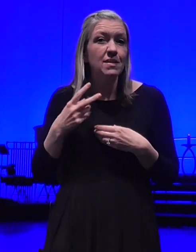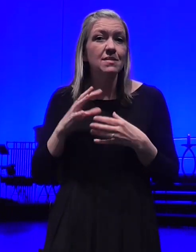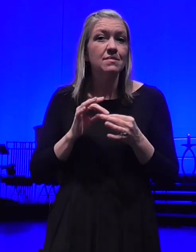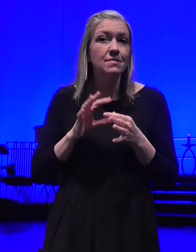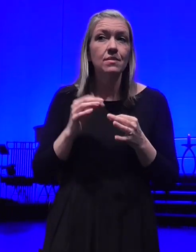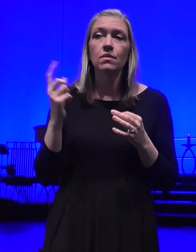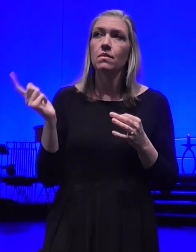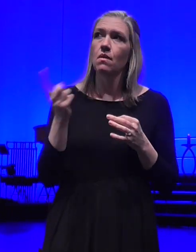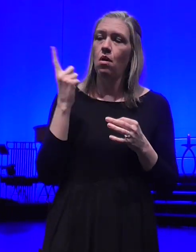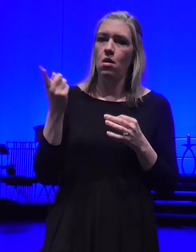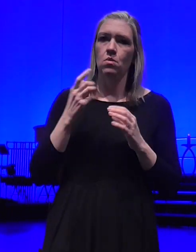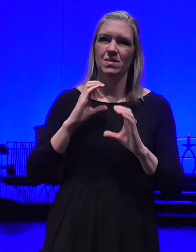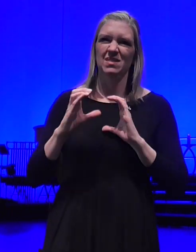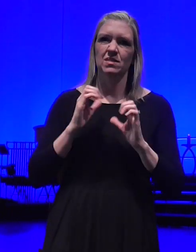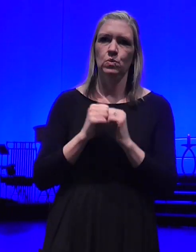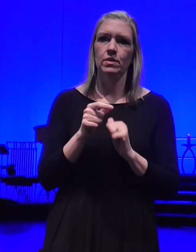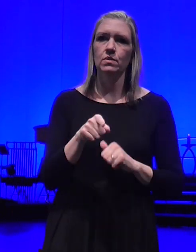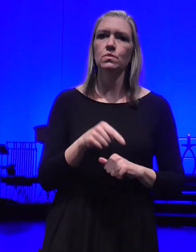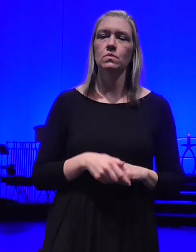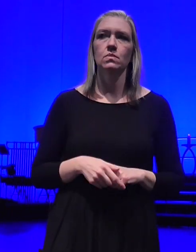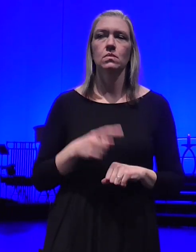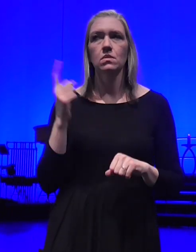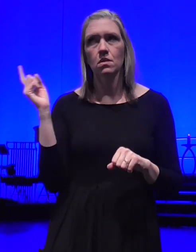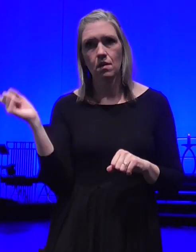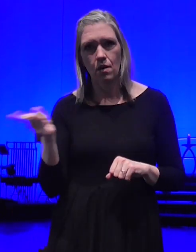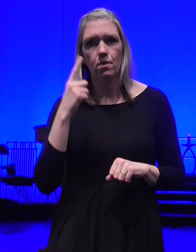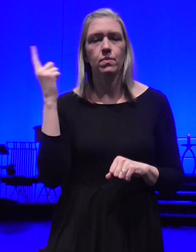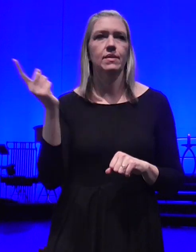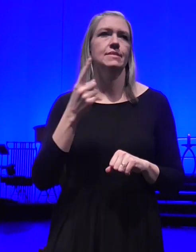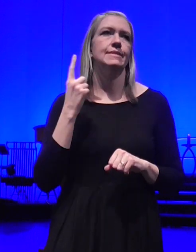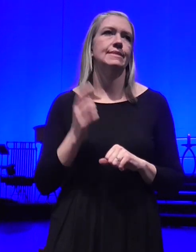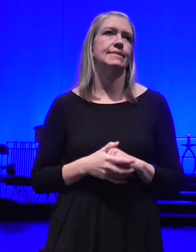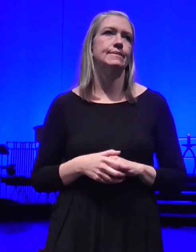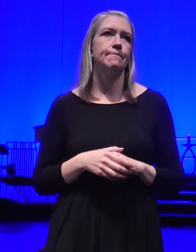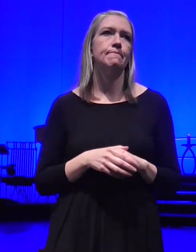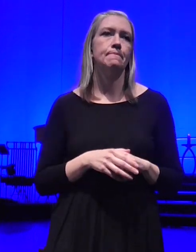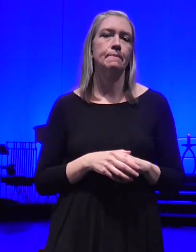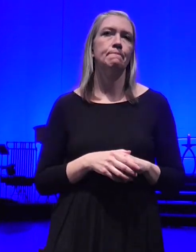always speaking to you. Always, always.